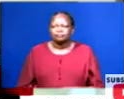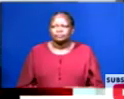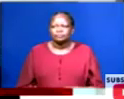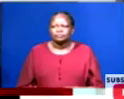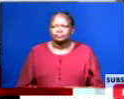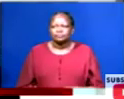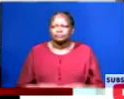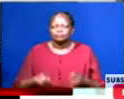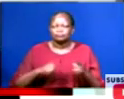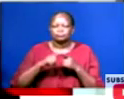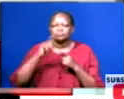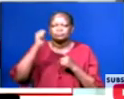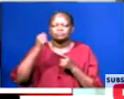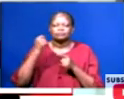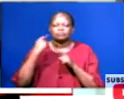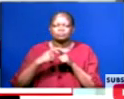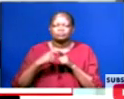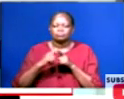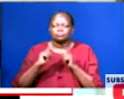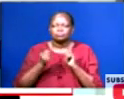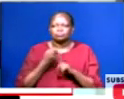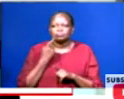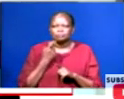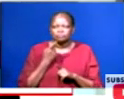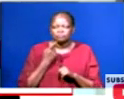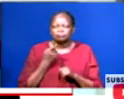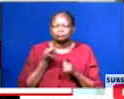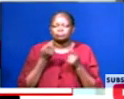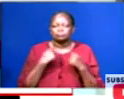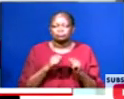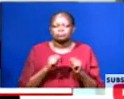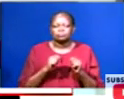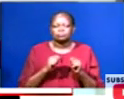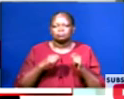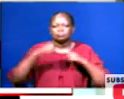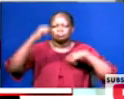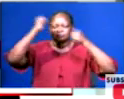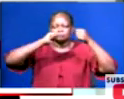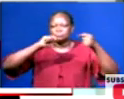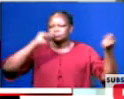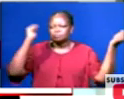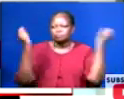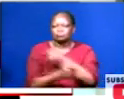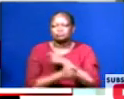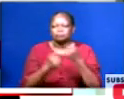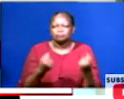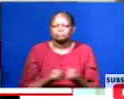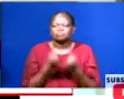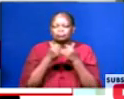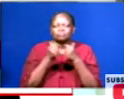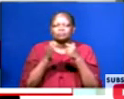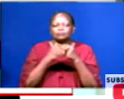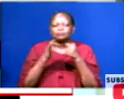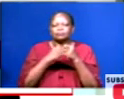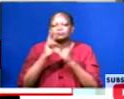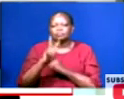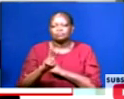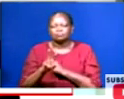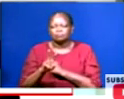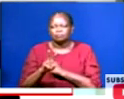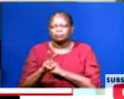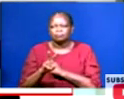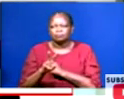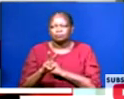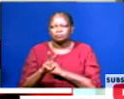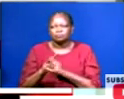Now, when Kenya experienced her first ever attempted military coup, you remember it took place in 1982, a merciless